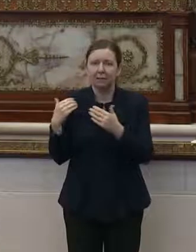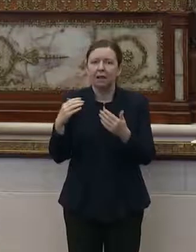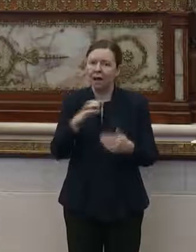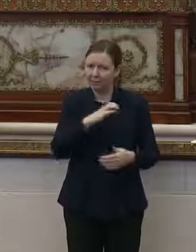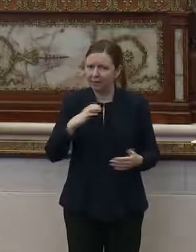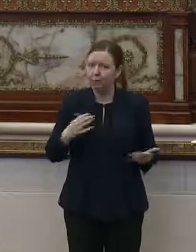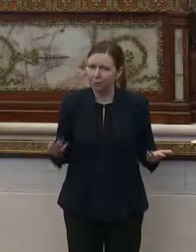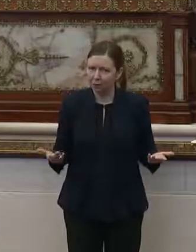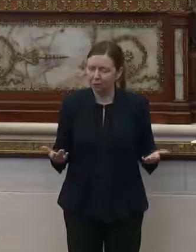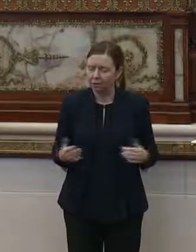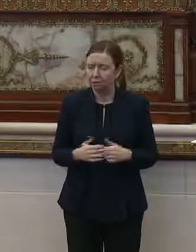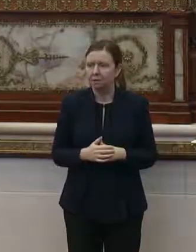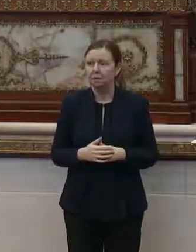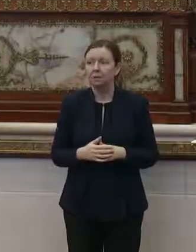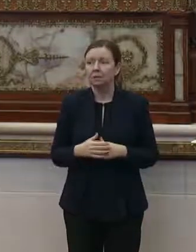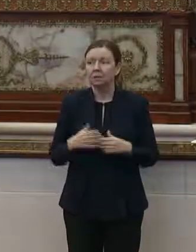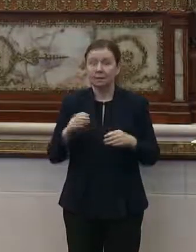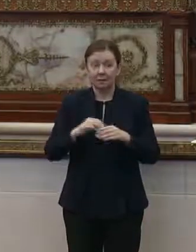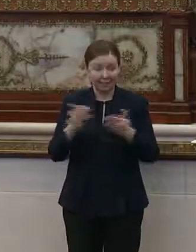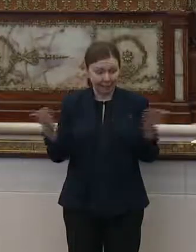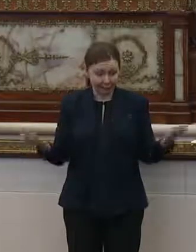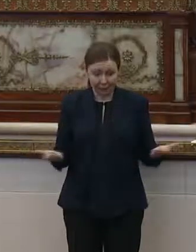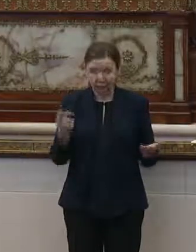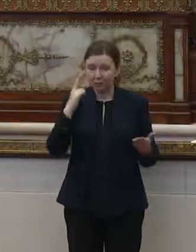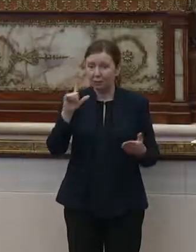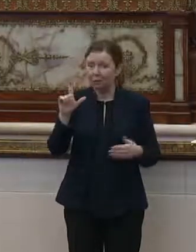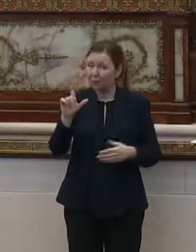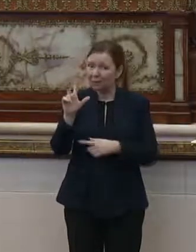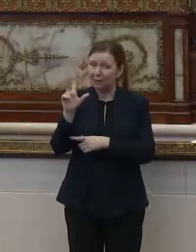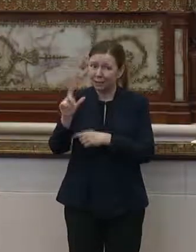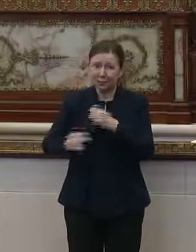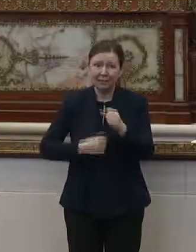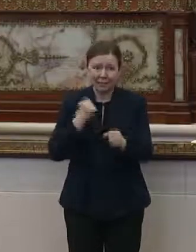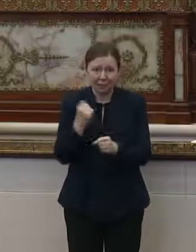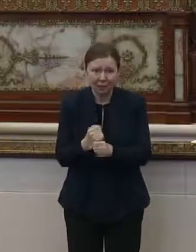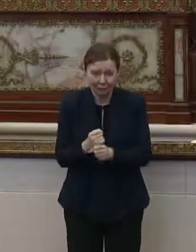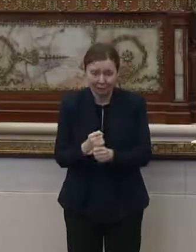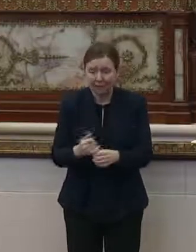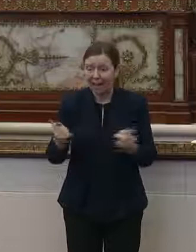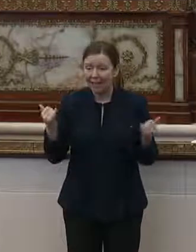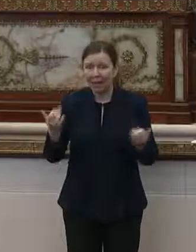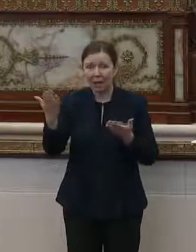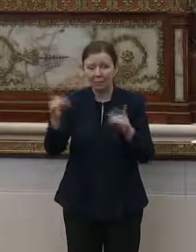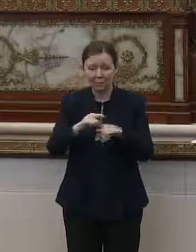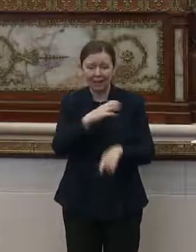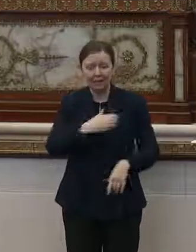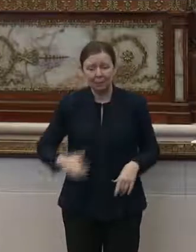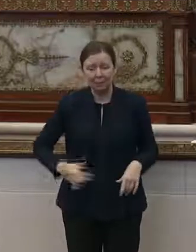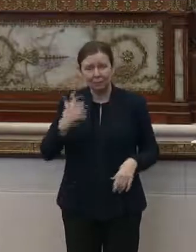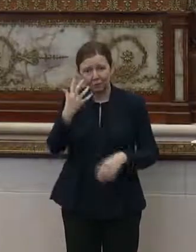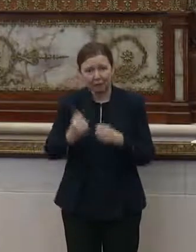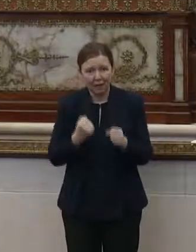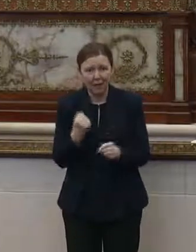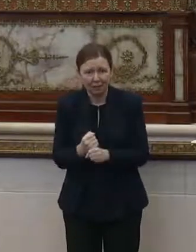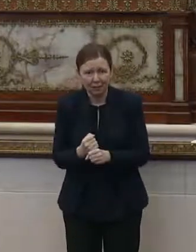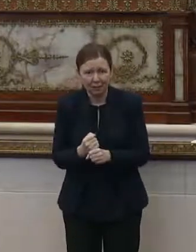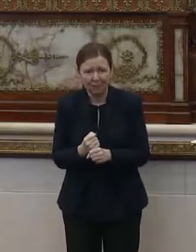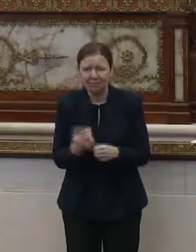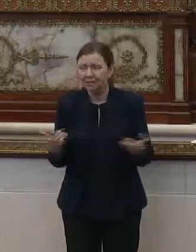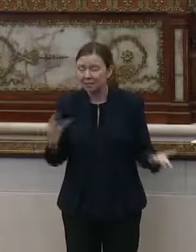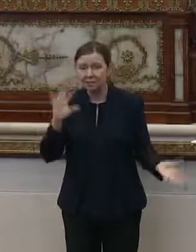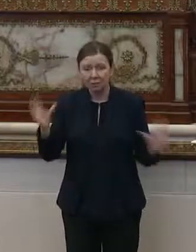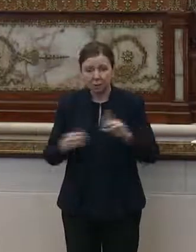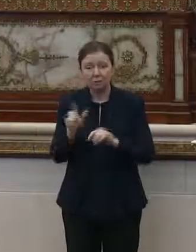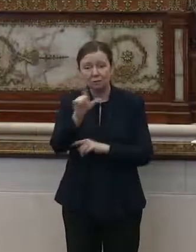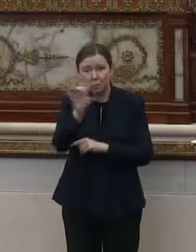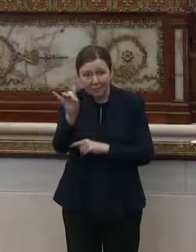council. After serving in this body for 23 years and now serving as mayor for 5, thus a total of 28